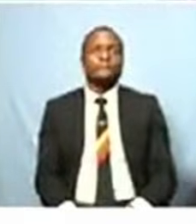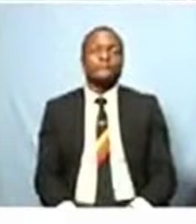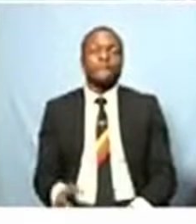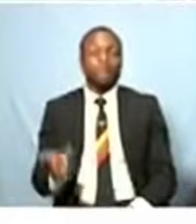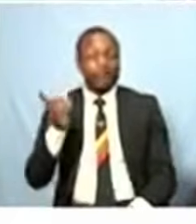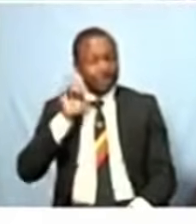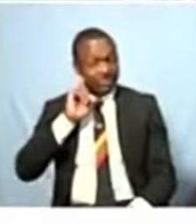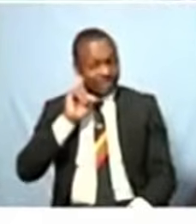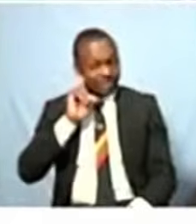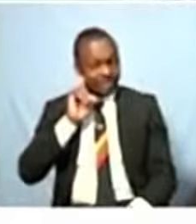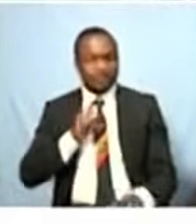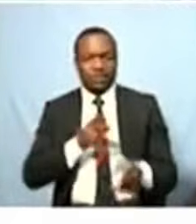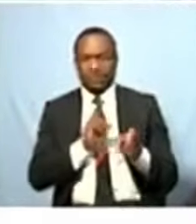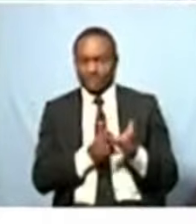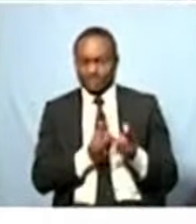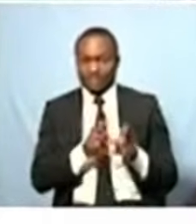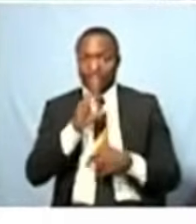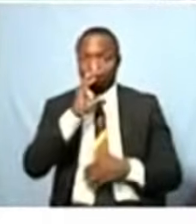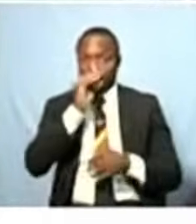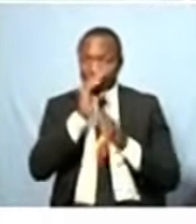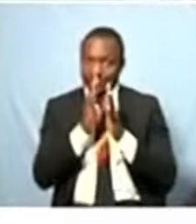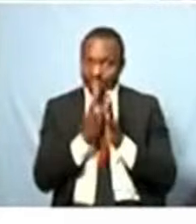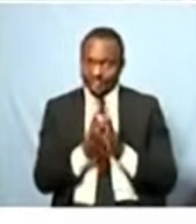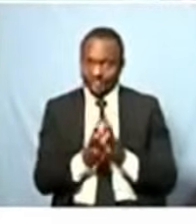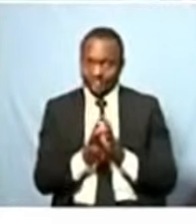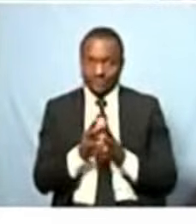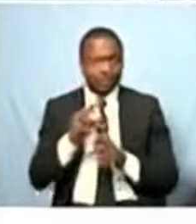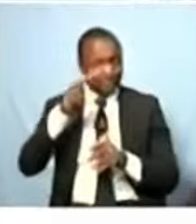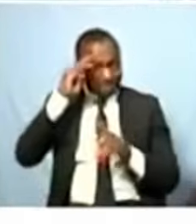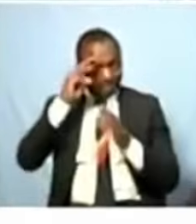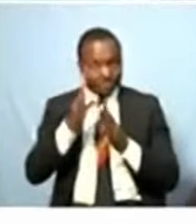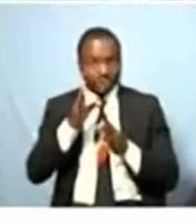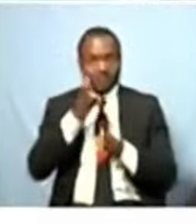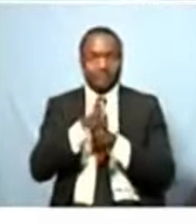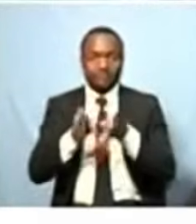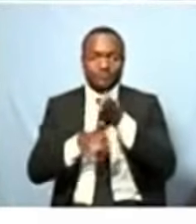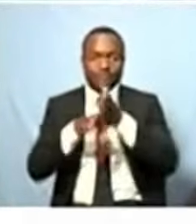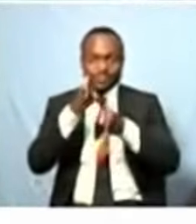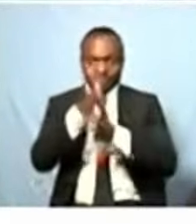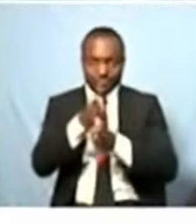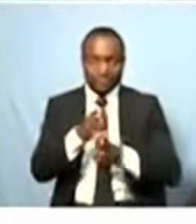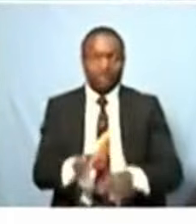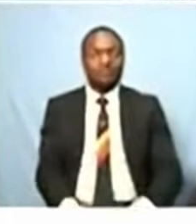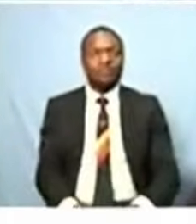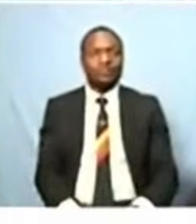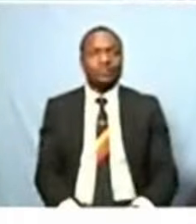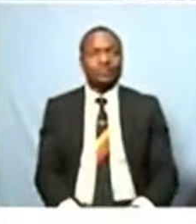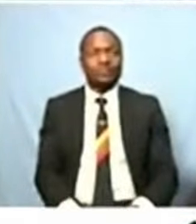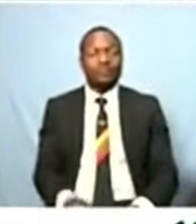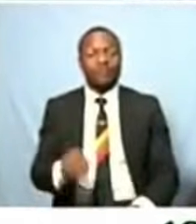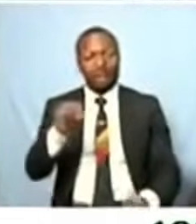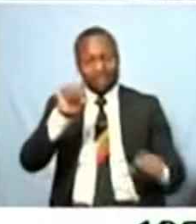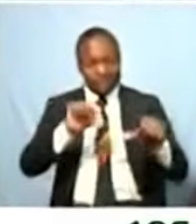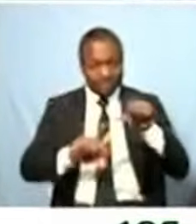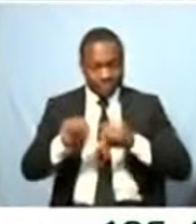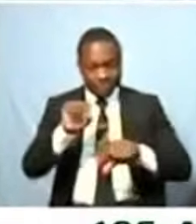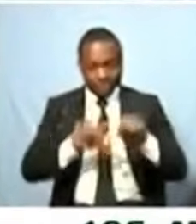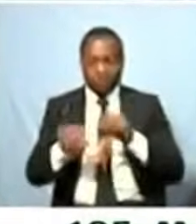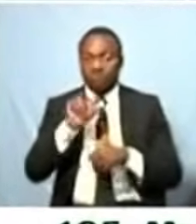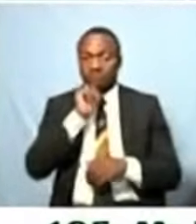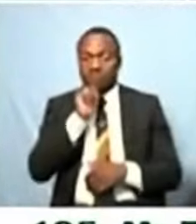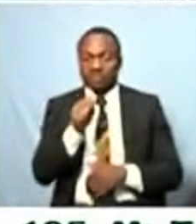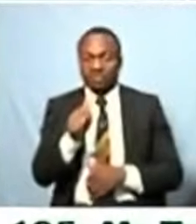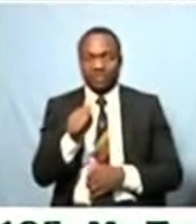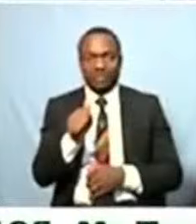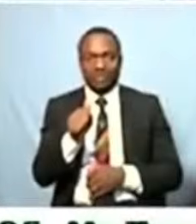Hearing the response, Madam Speaker, from the Minister of Infrastructure, the assessments have not yet been